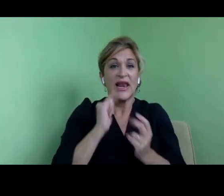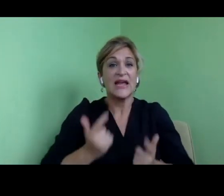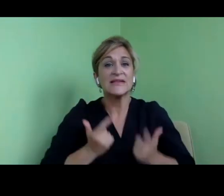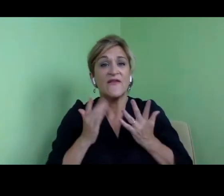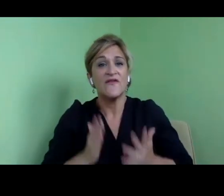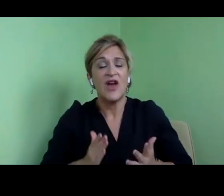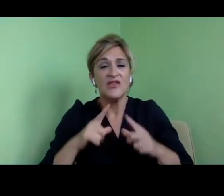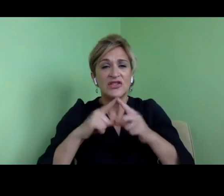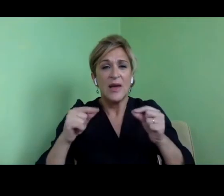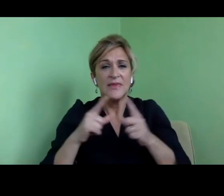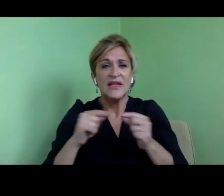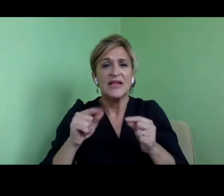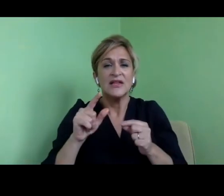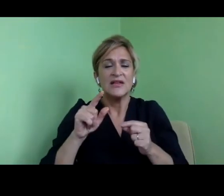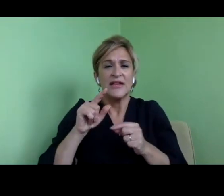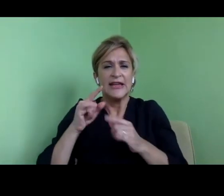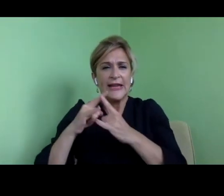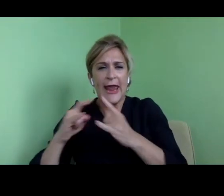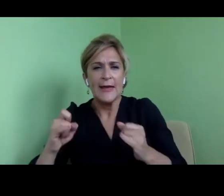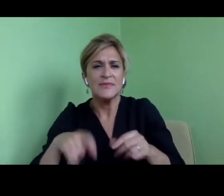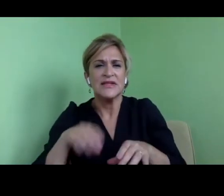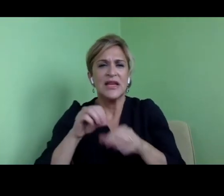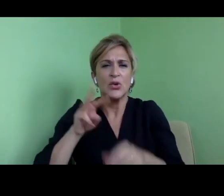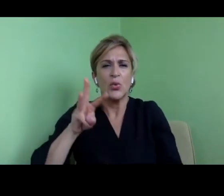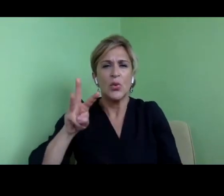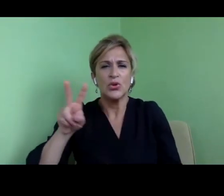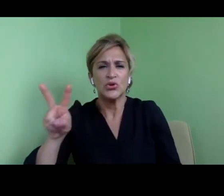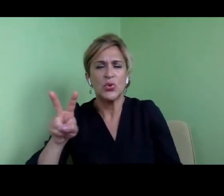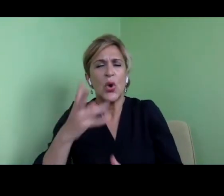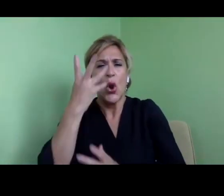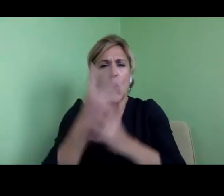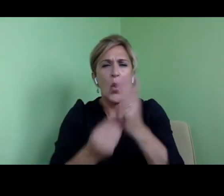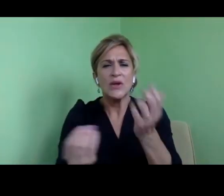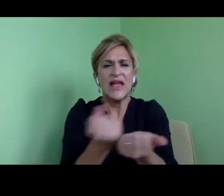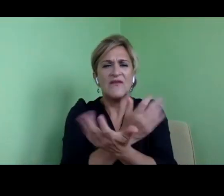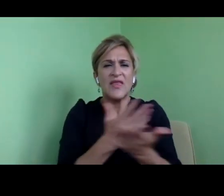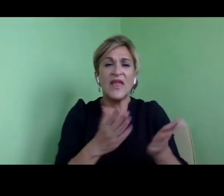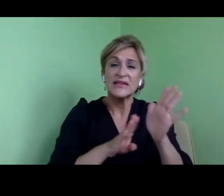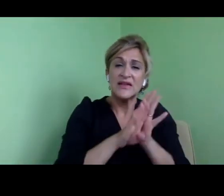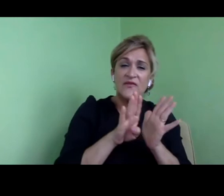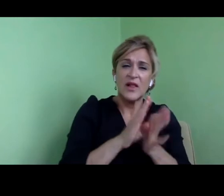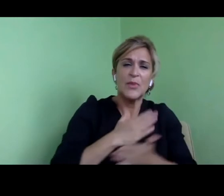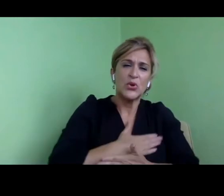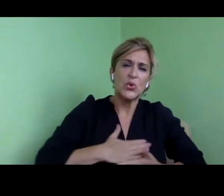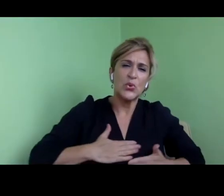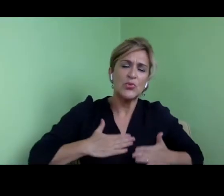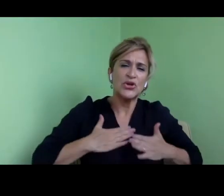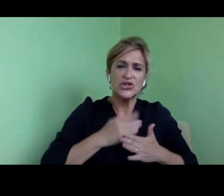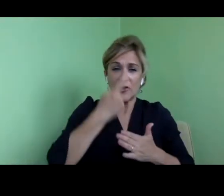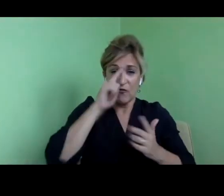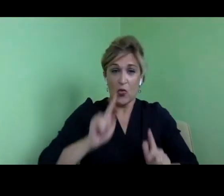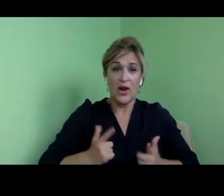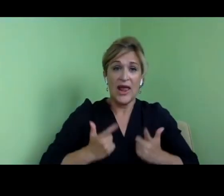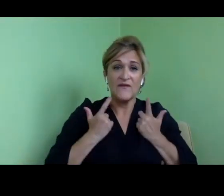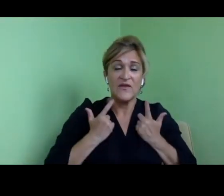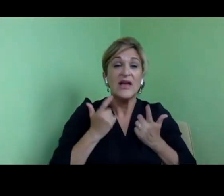the Japanese internment camps in World War II, having lost everything, developed a new appreciation for life. Some of